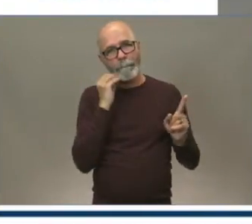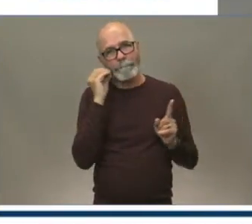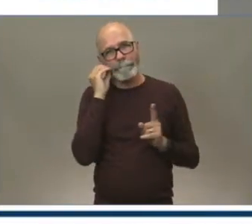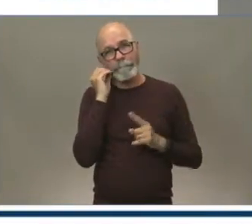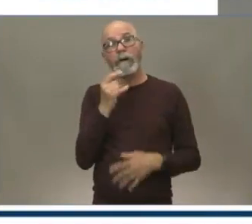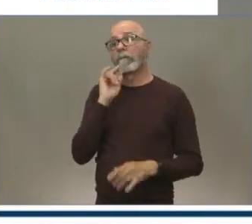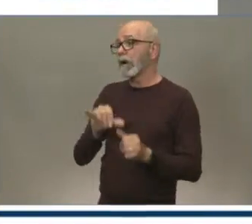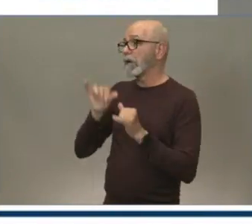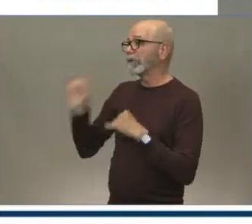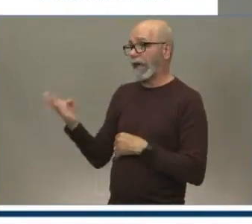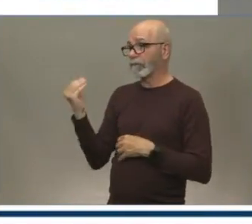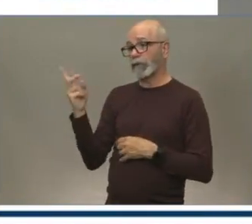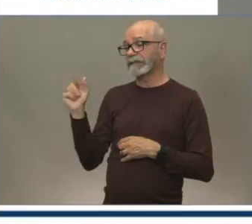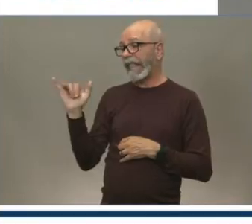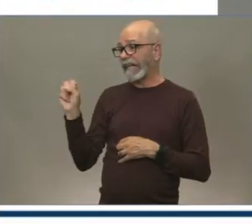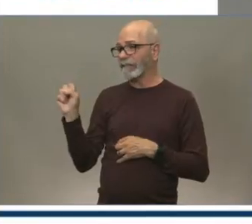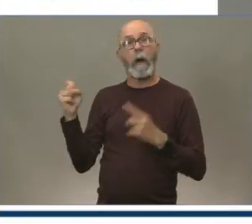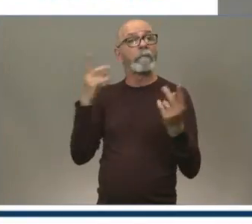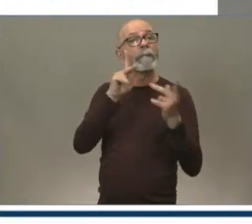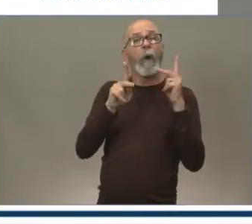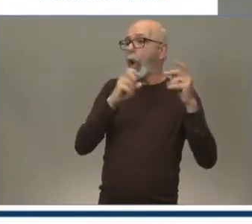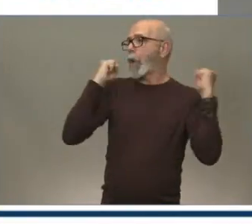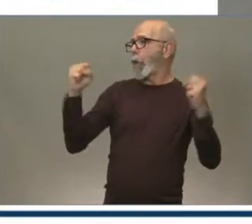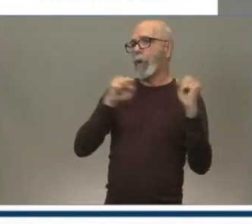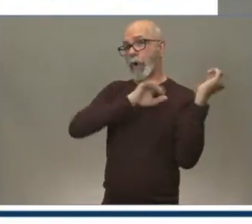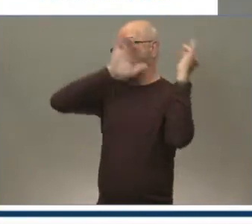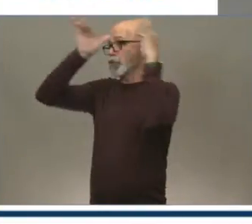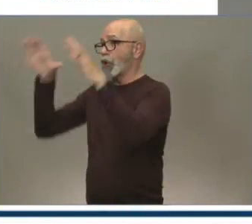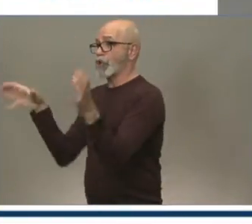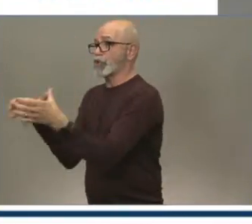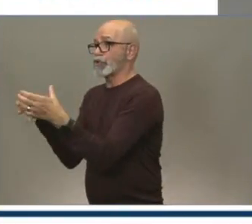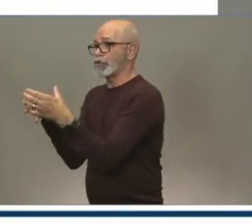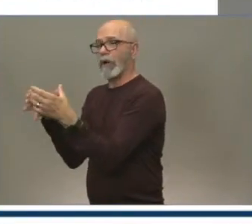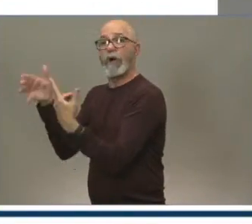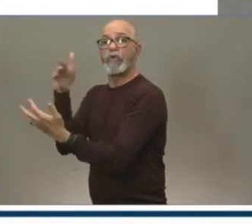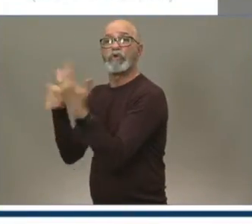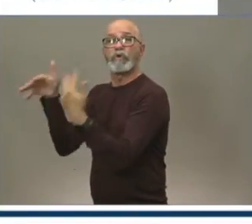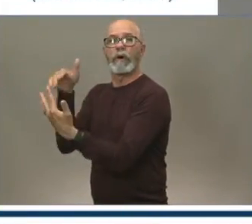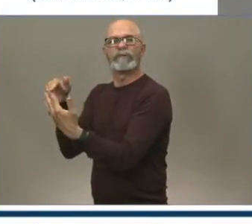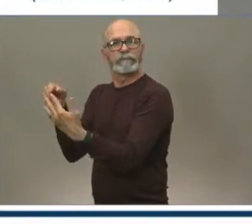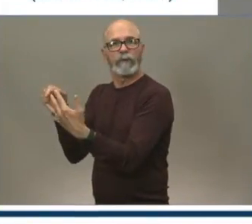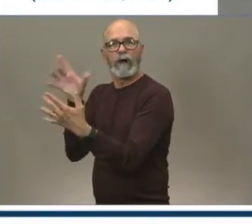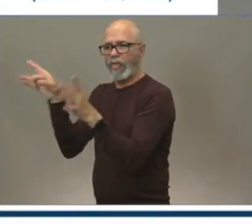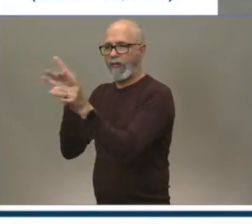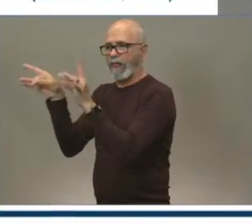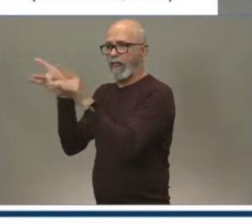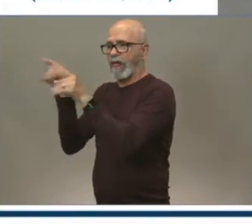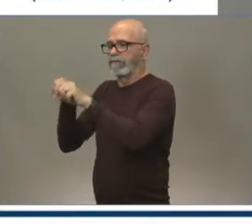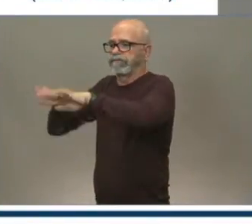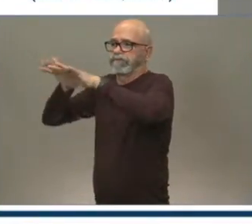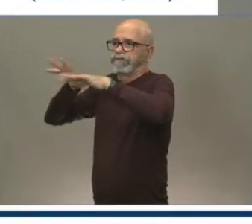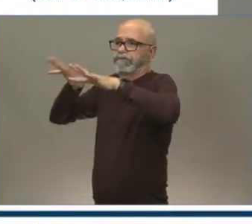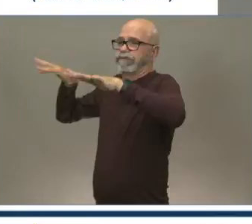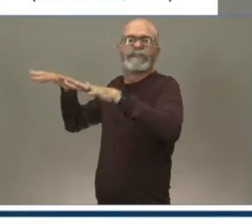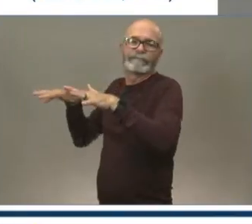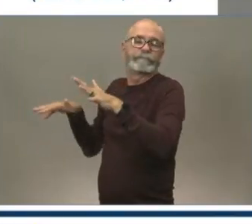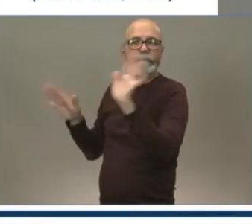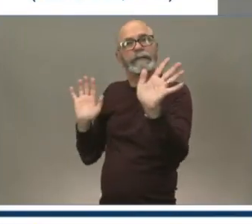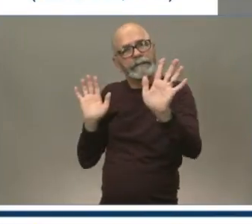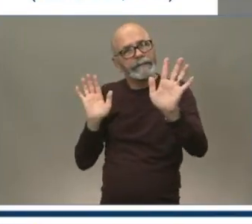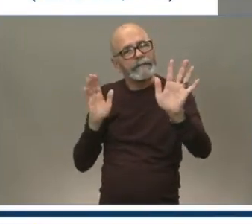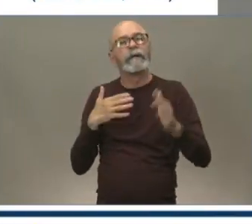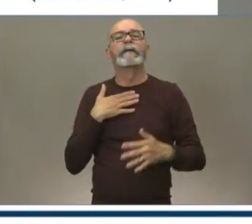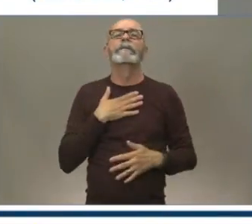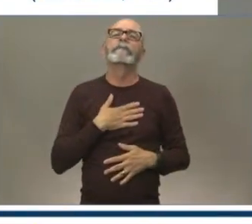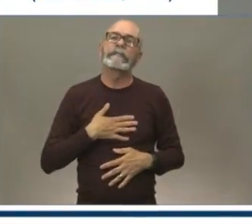that, or maybe they're quarantining because they're a close contact. And please book an appointment to get your COVID-19 vaccine as soon as